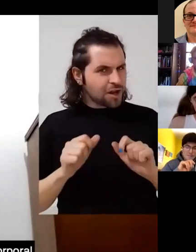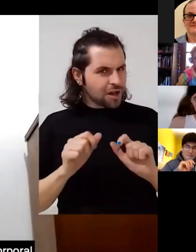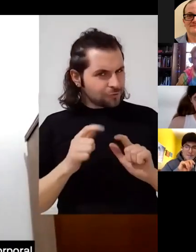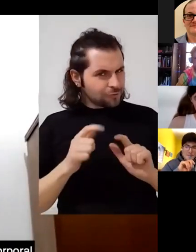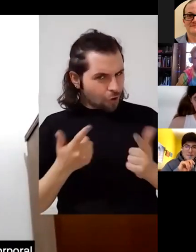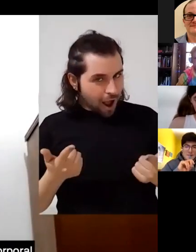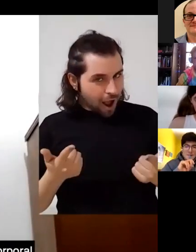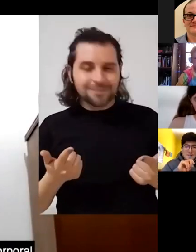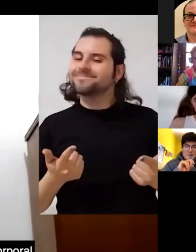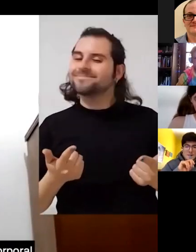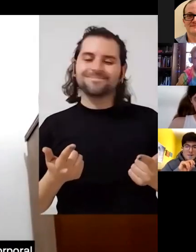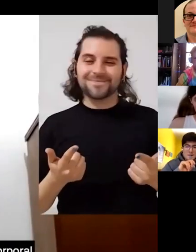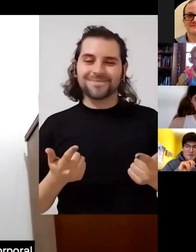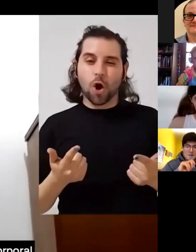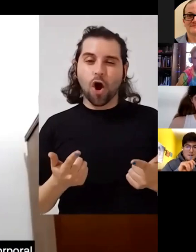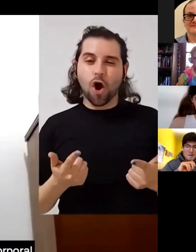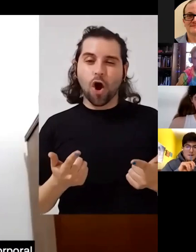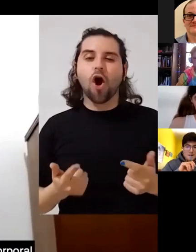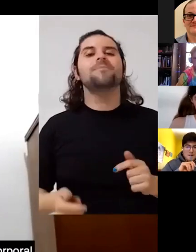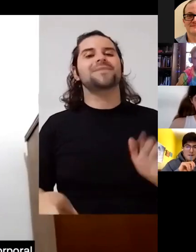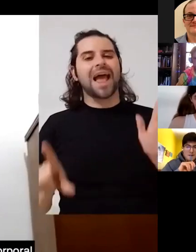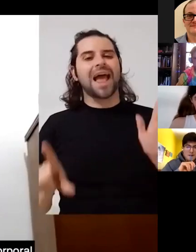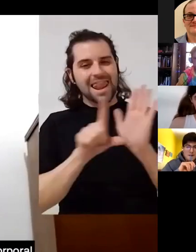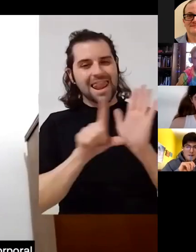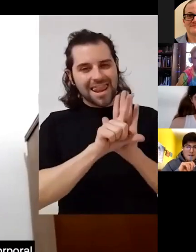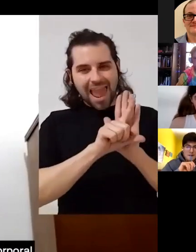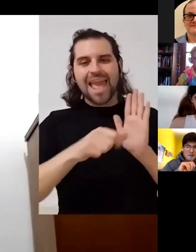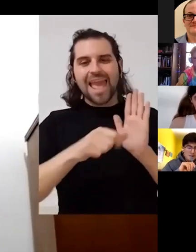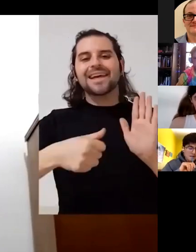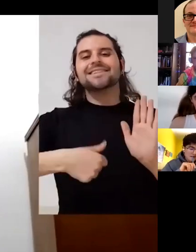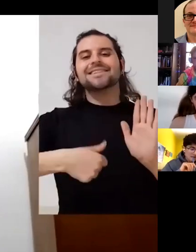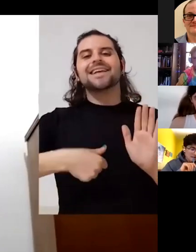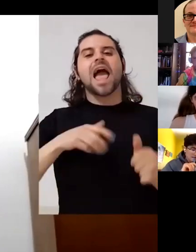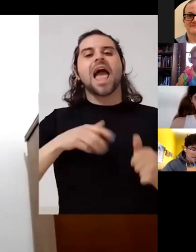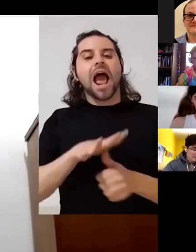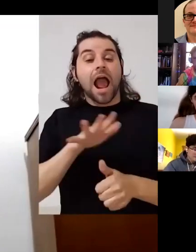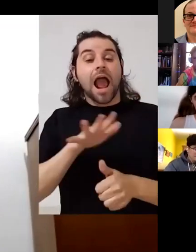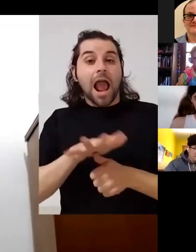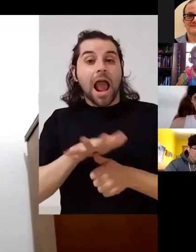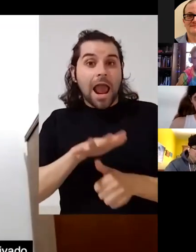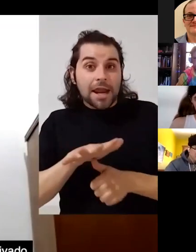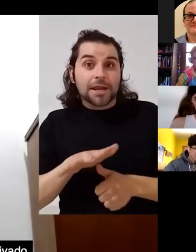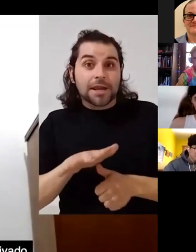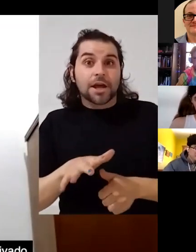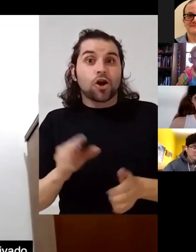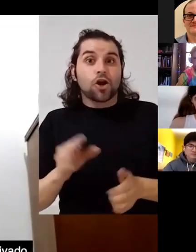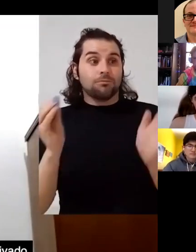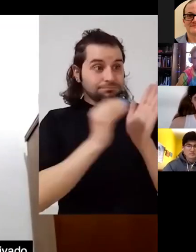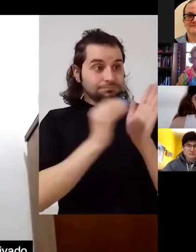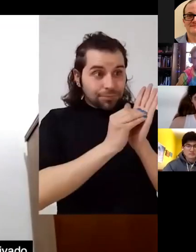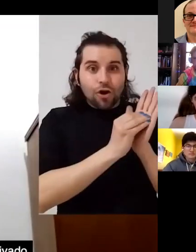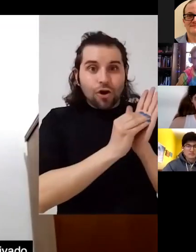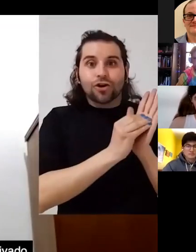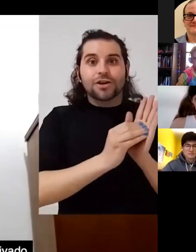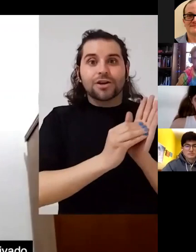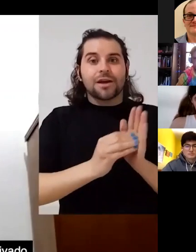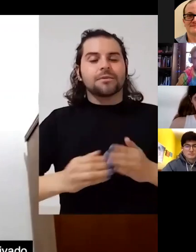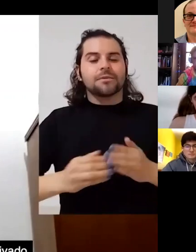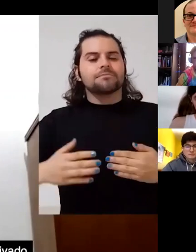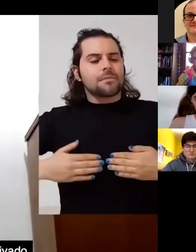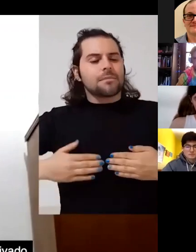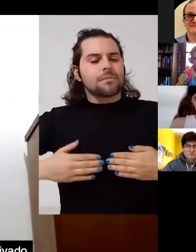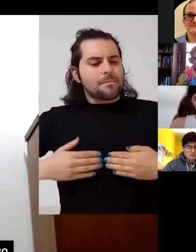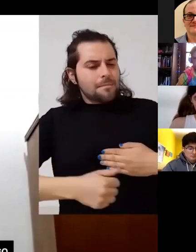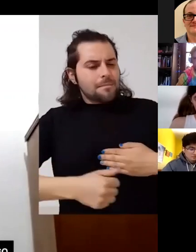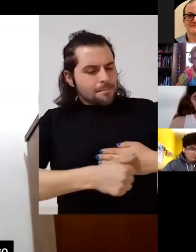gender identity law that supports me in my transition process. In the transition